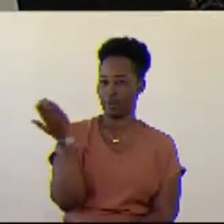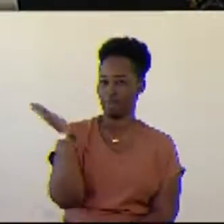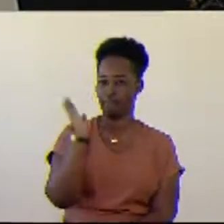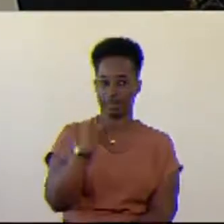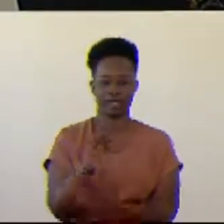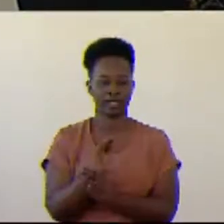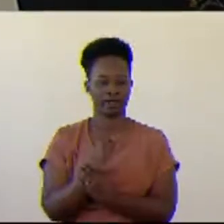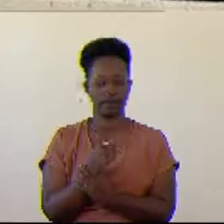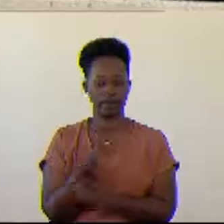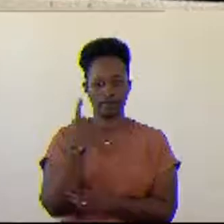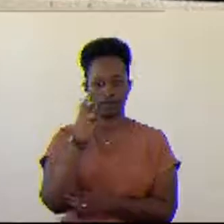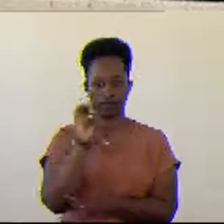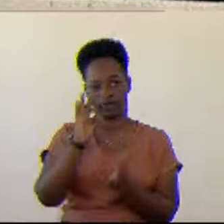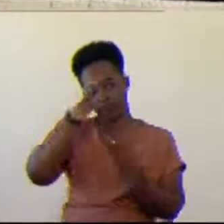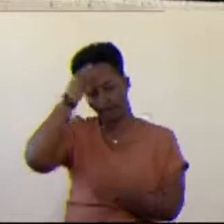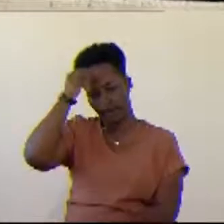the learning